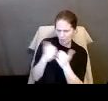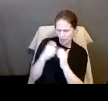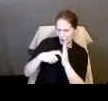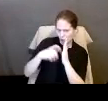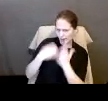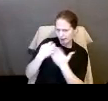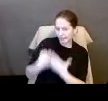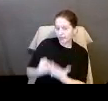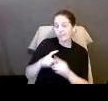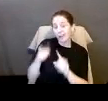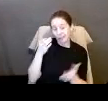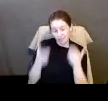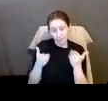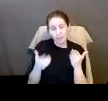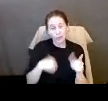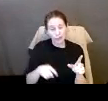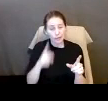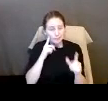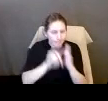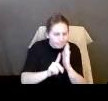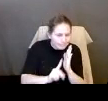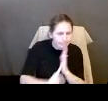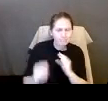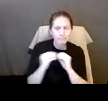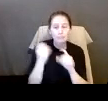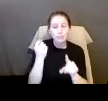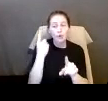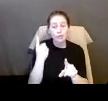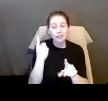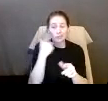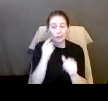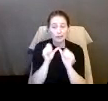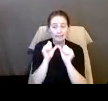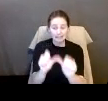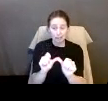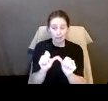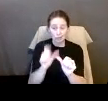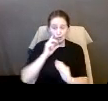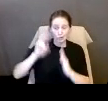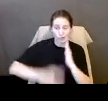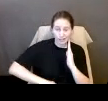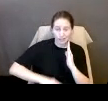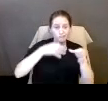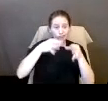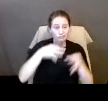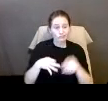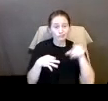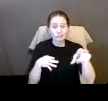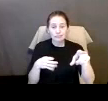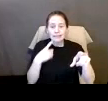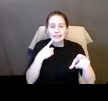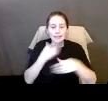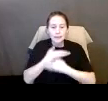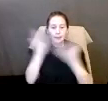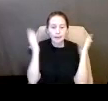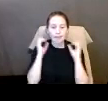a possibility that we are looking into. But regardless, as you go on to continue to read this inscription, the inscription says